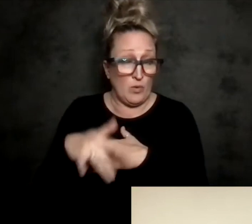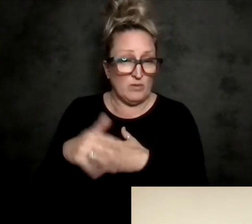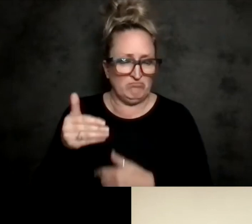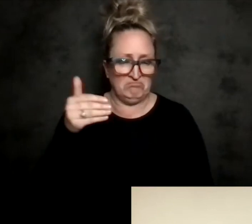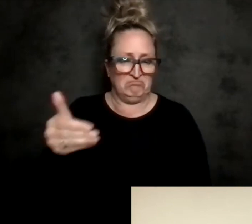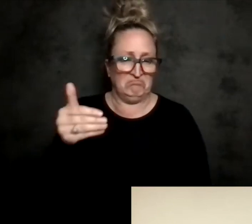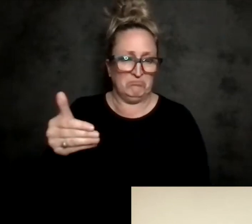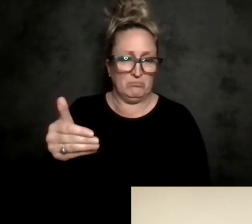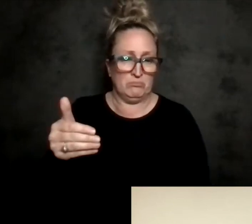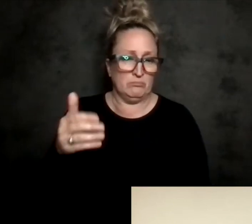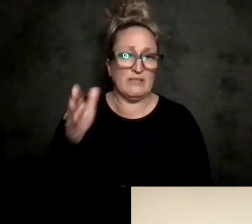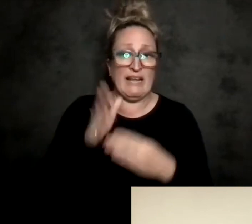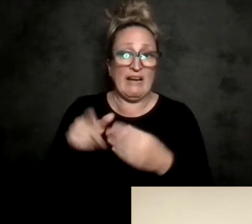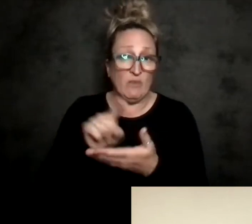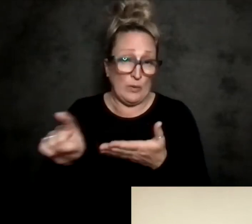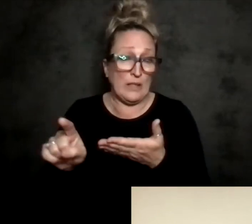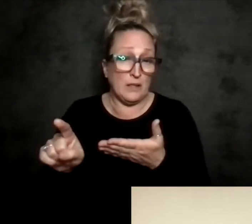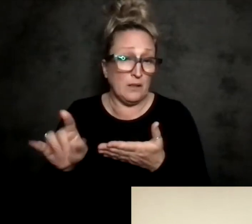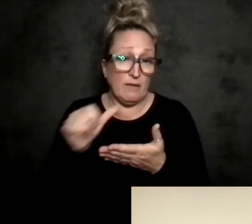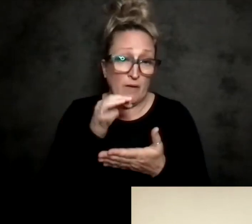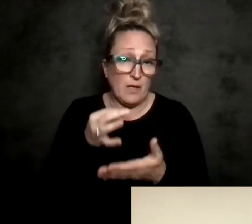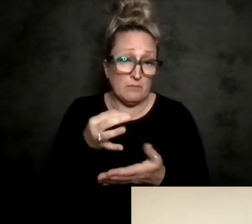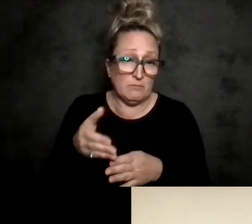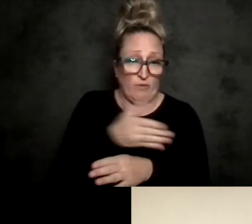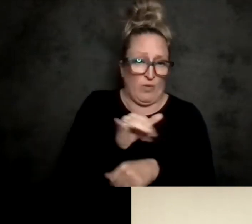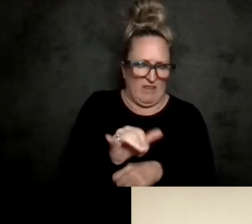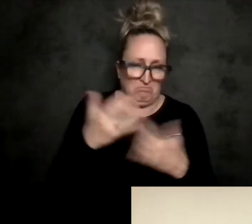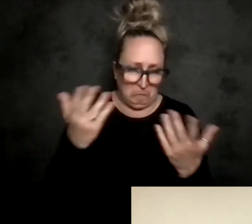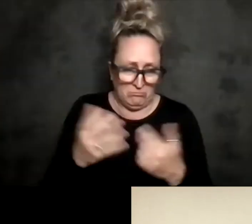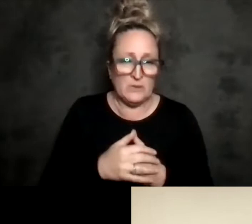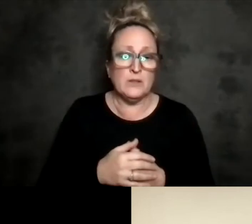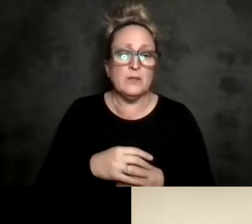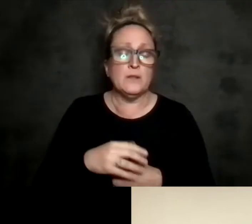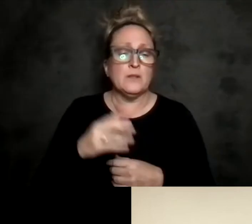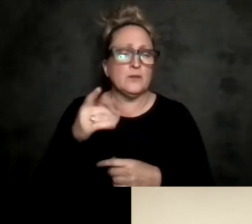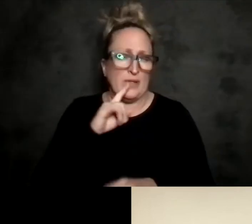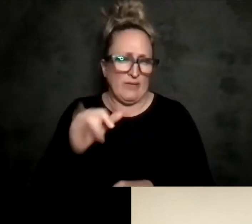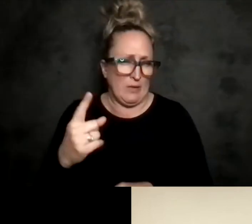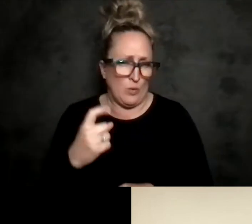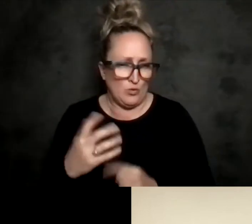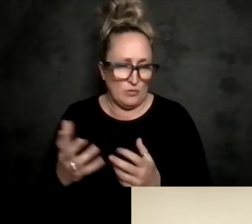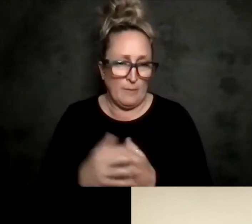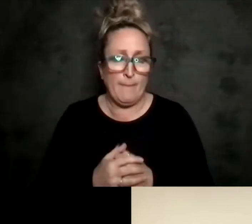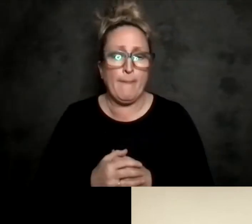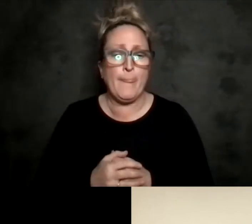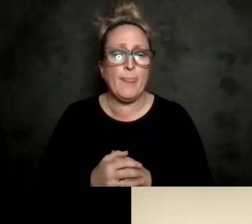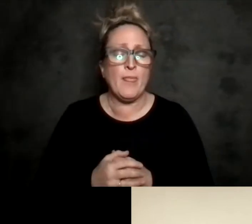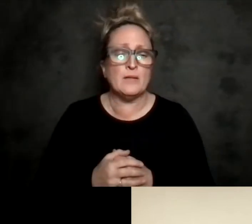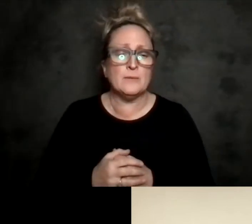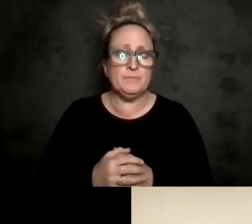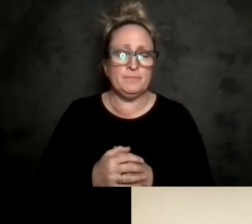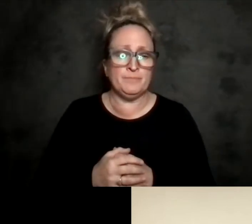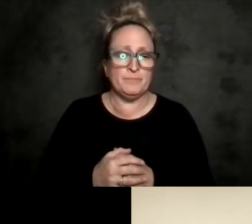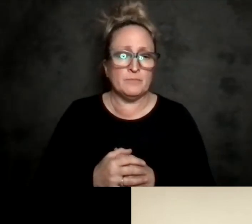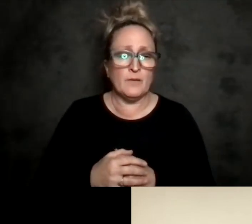next by the end of the week, if not sooner. So answer that. What the